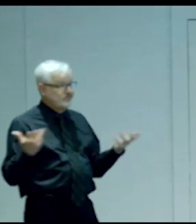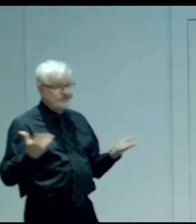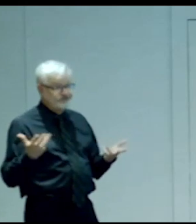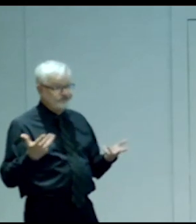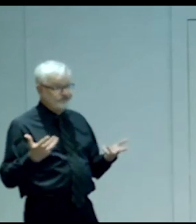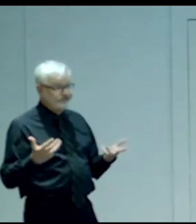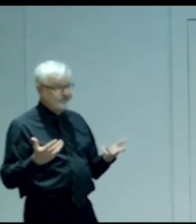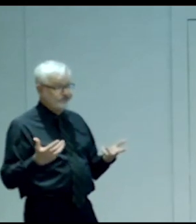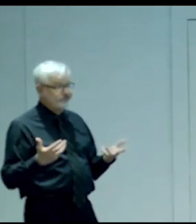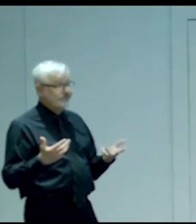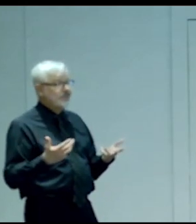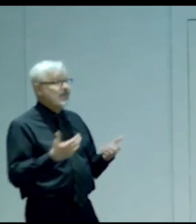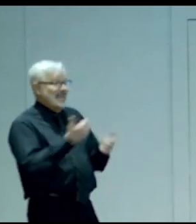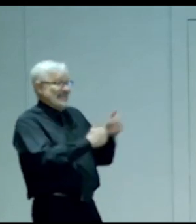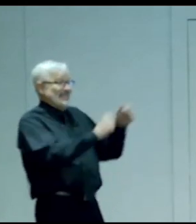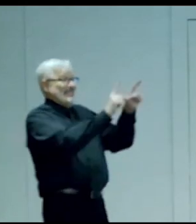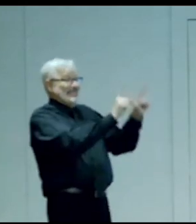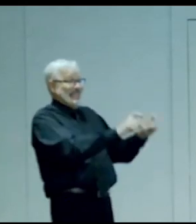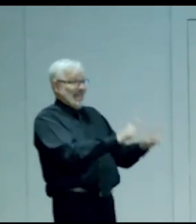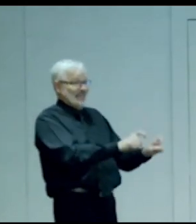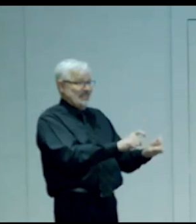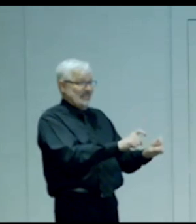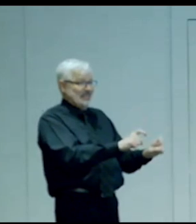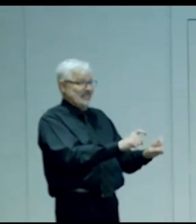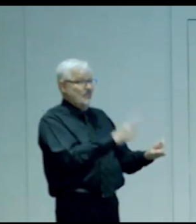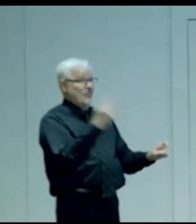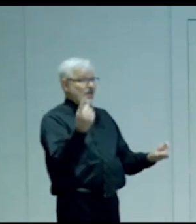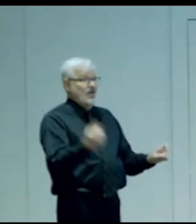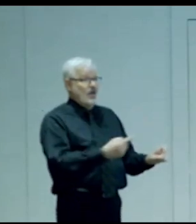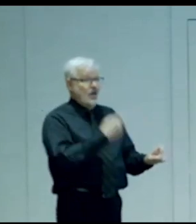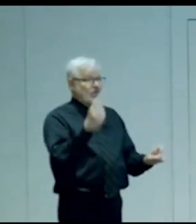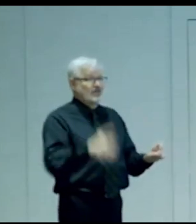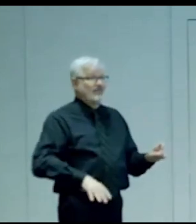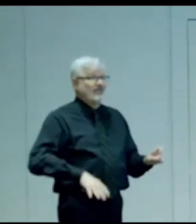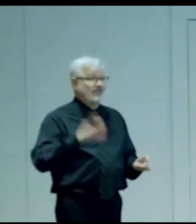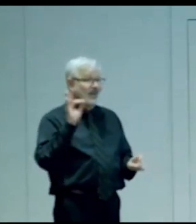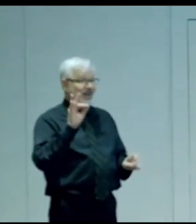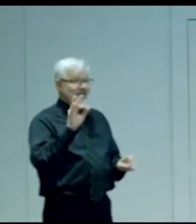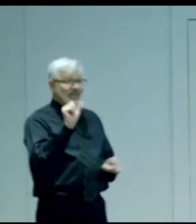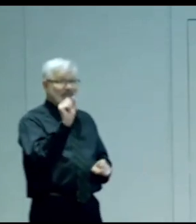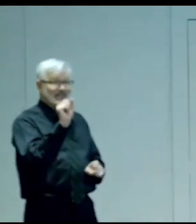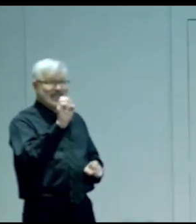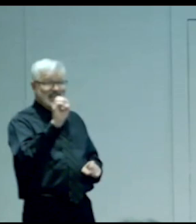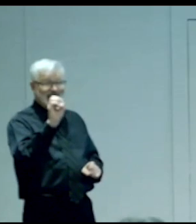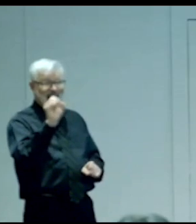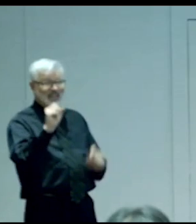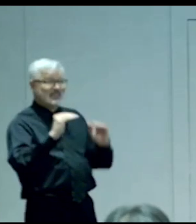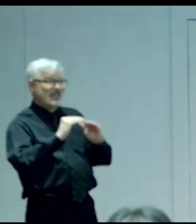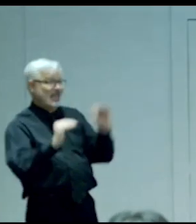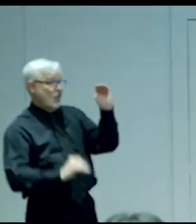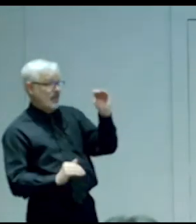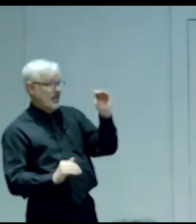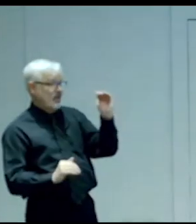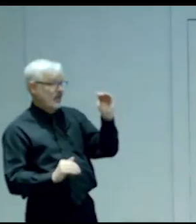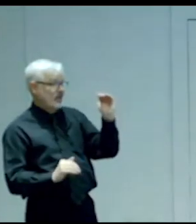every test we give in this country, we always find some SES or racial inequalities.